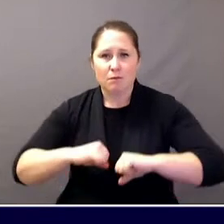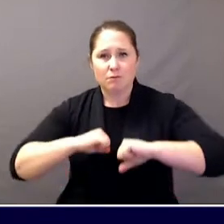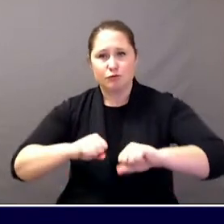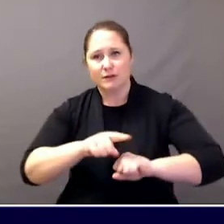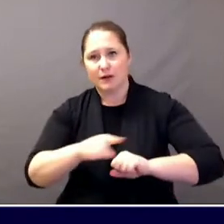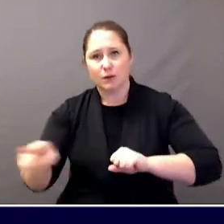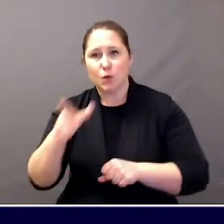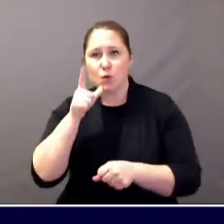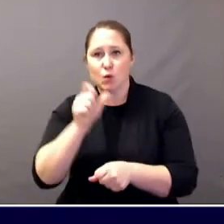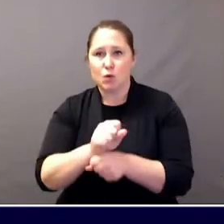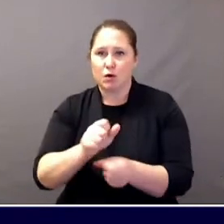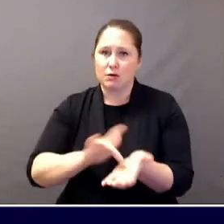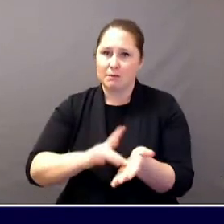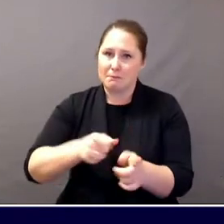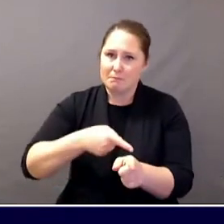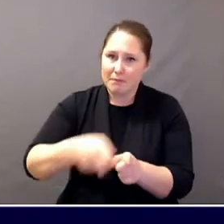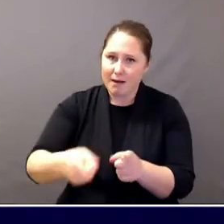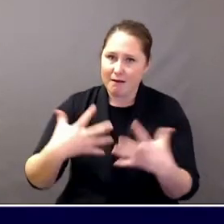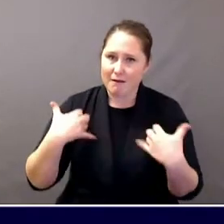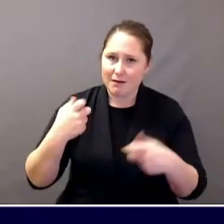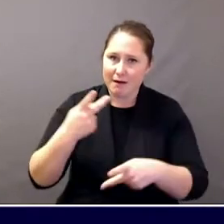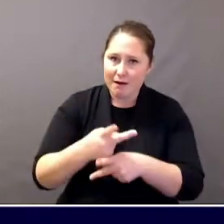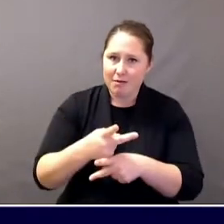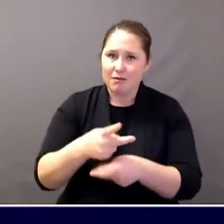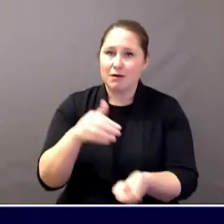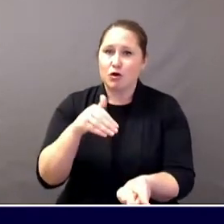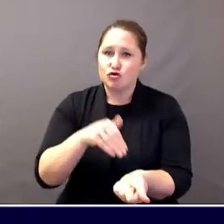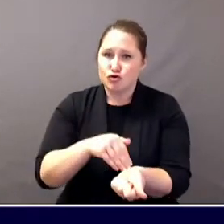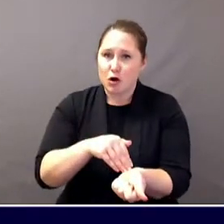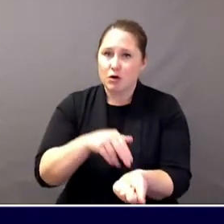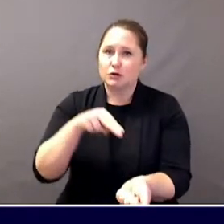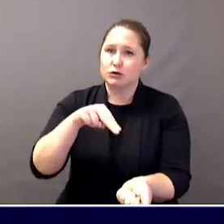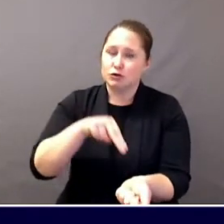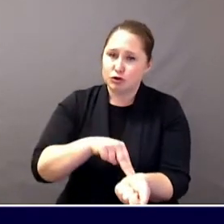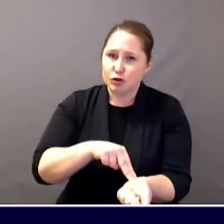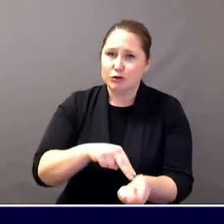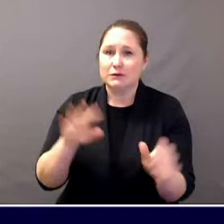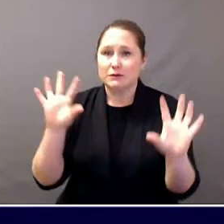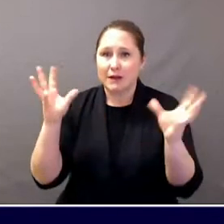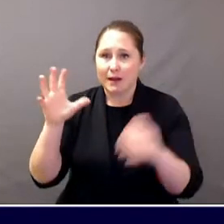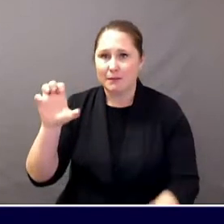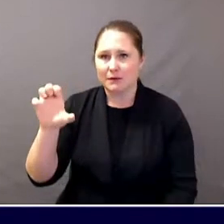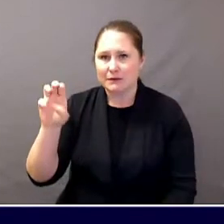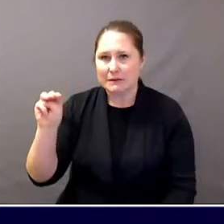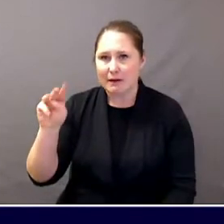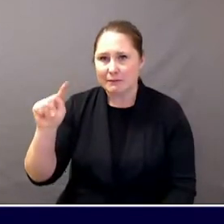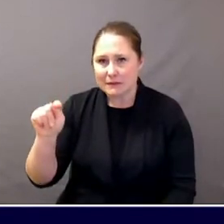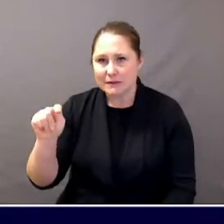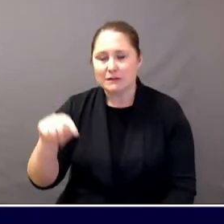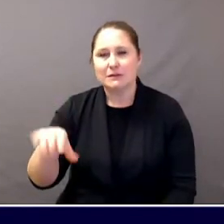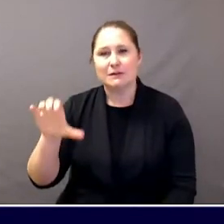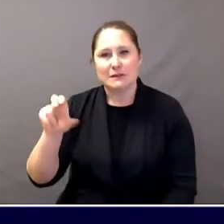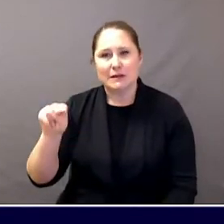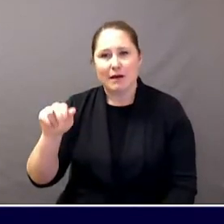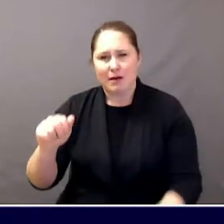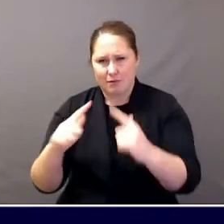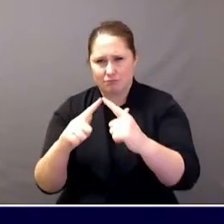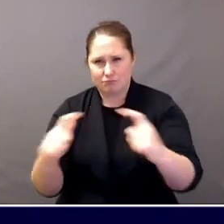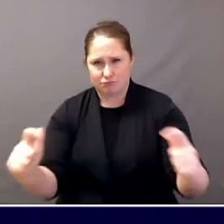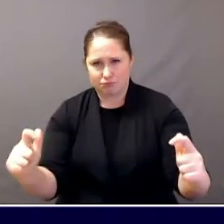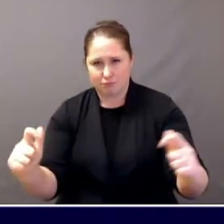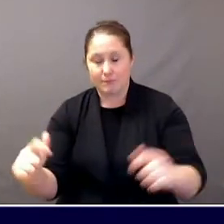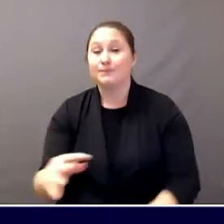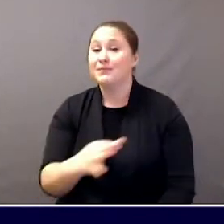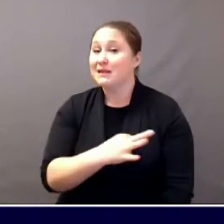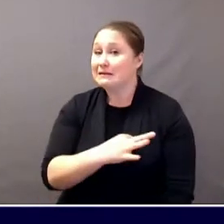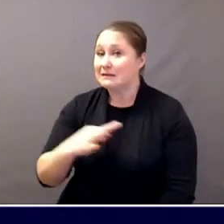personnel, including doctors, nurses, EMTs, CNAs, who are working to save lives during this pandemic, and the staff and residents